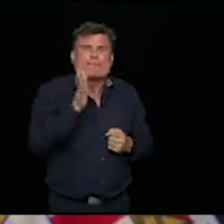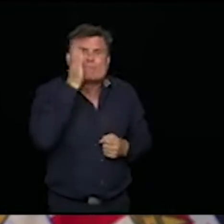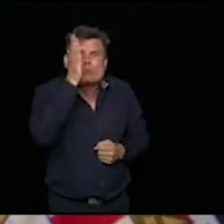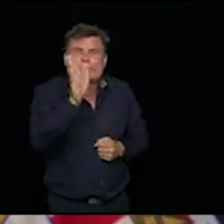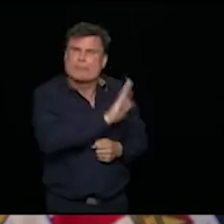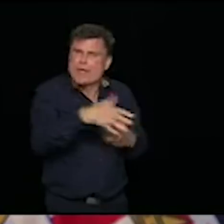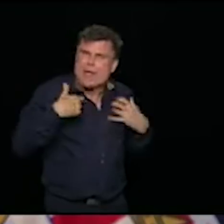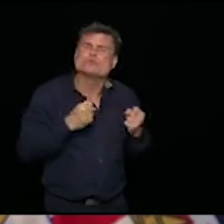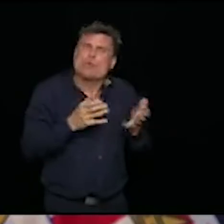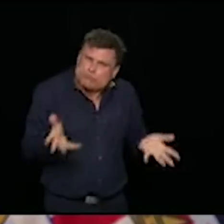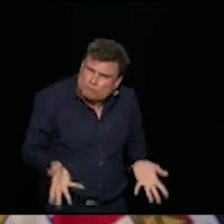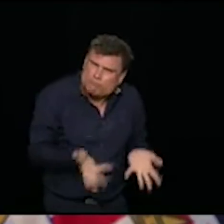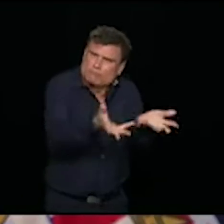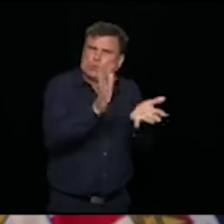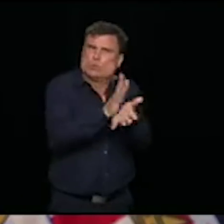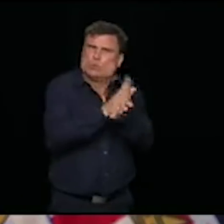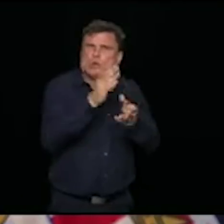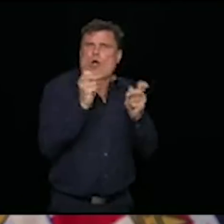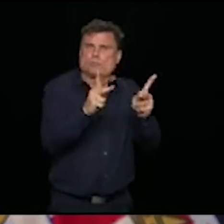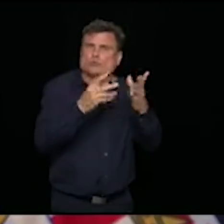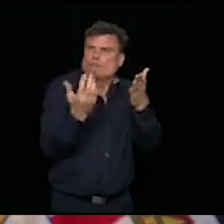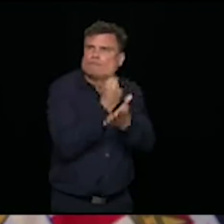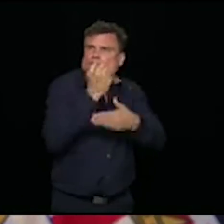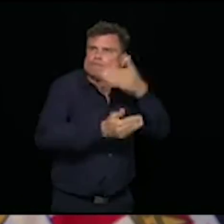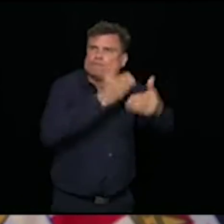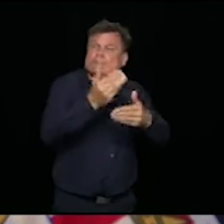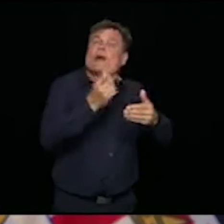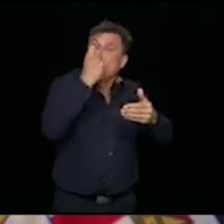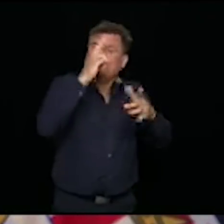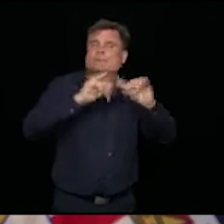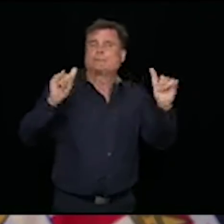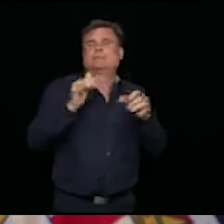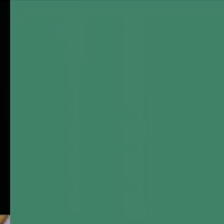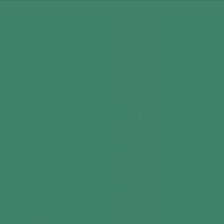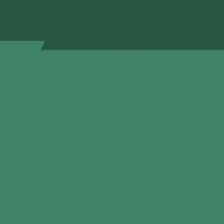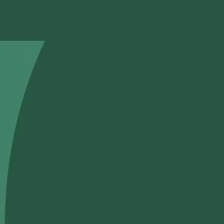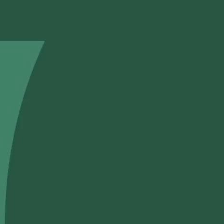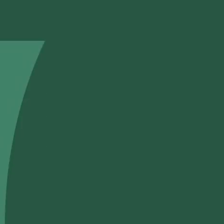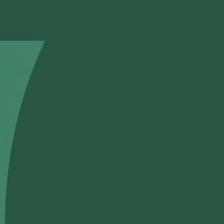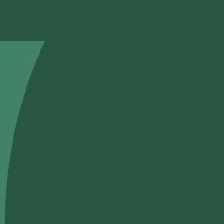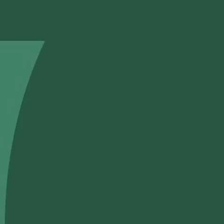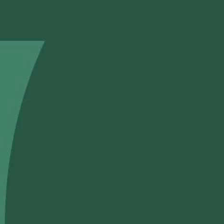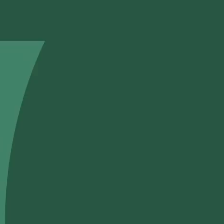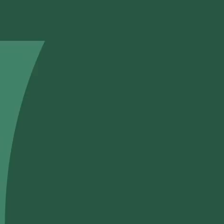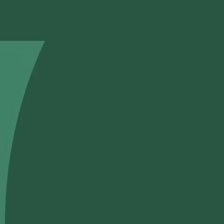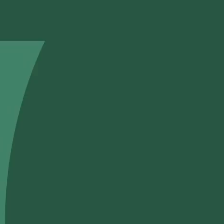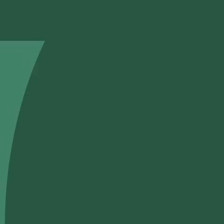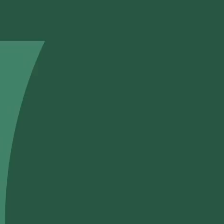way that we can all feel good about and doing it in a way that is safe. Thank you.